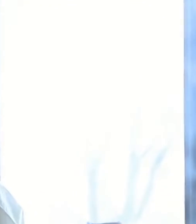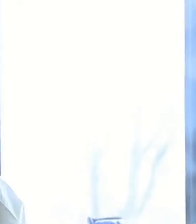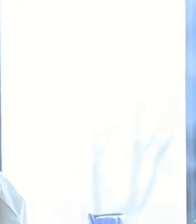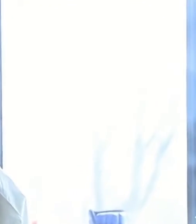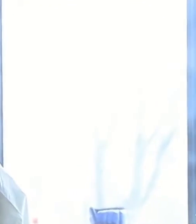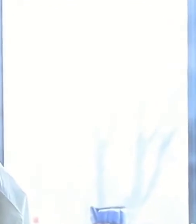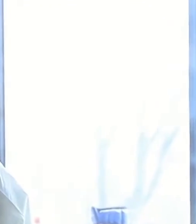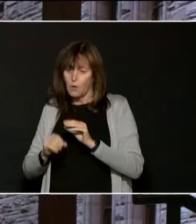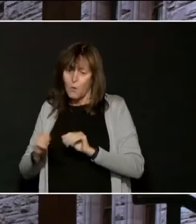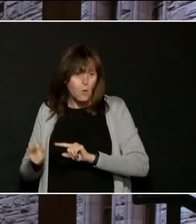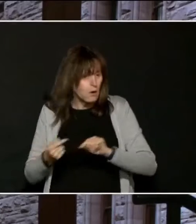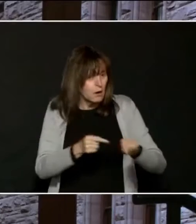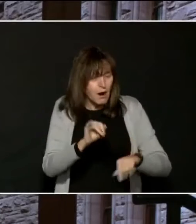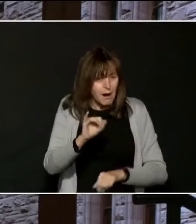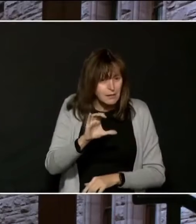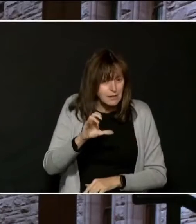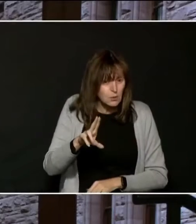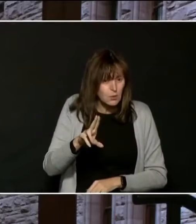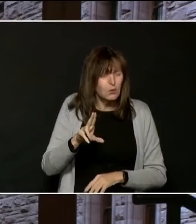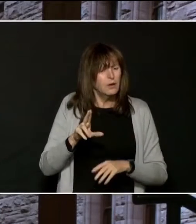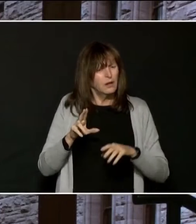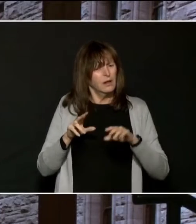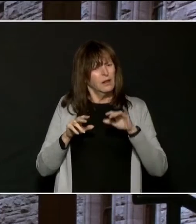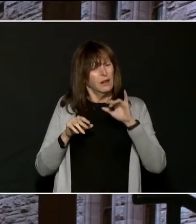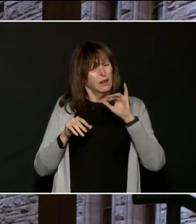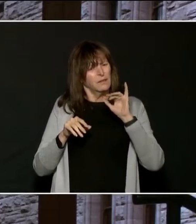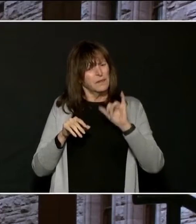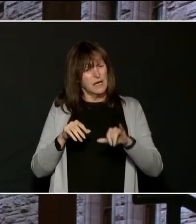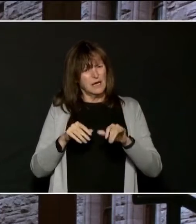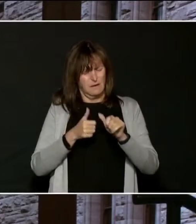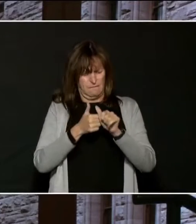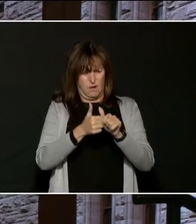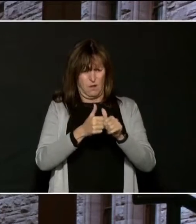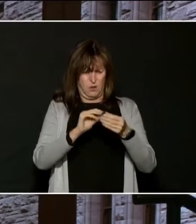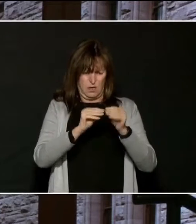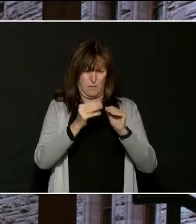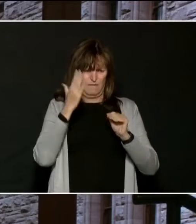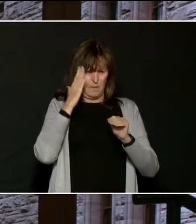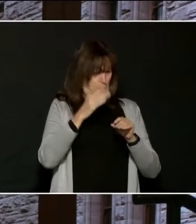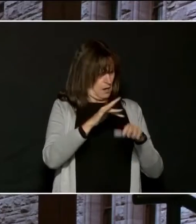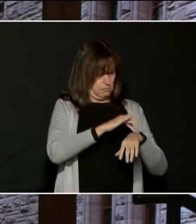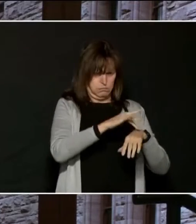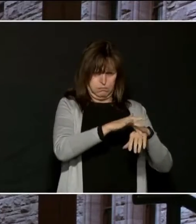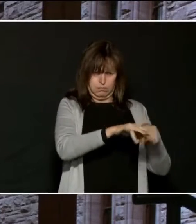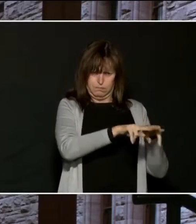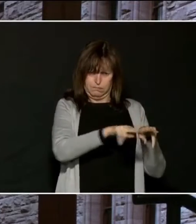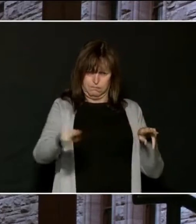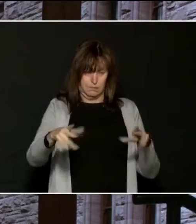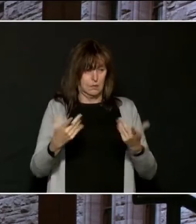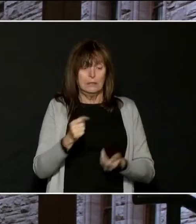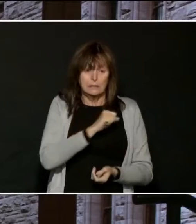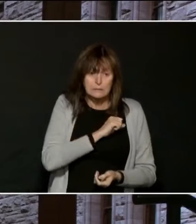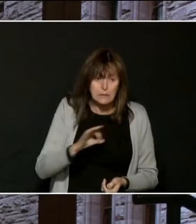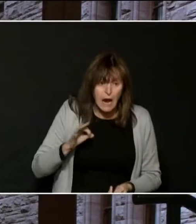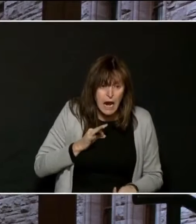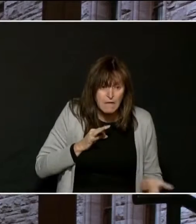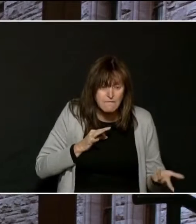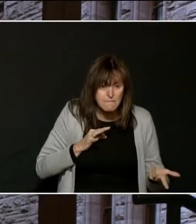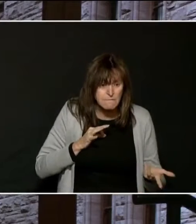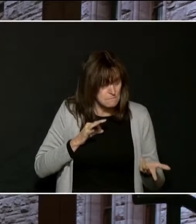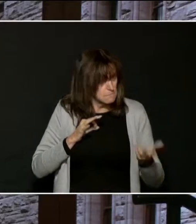upon the number of available beds and staffing, importantly, because it's a highly technical and a